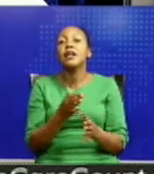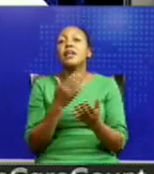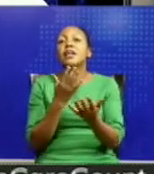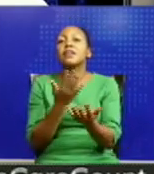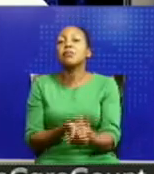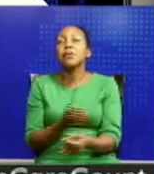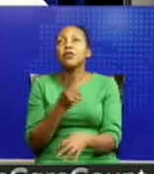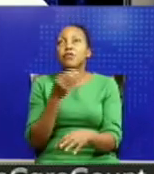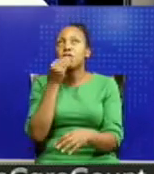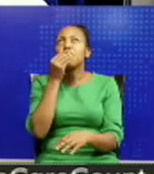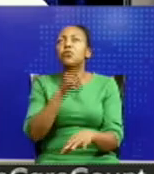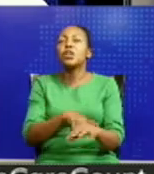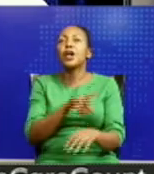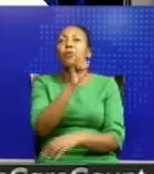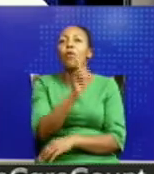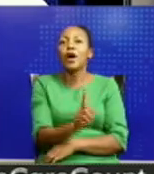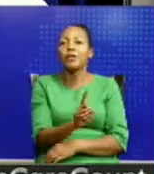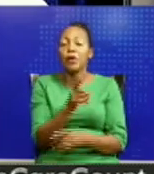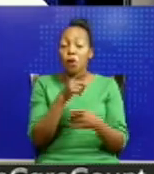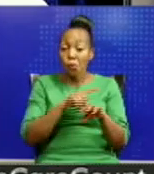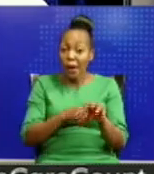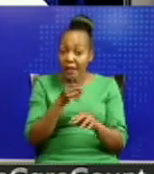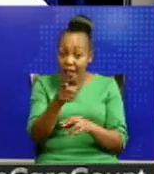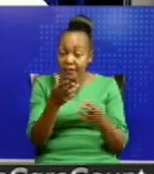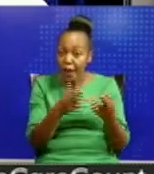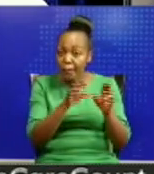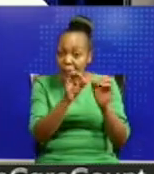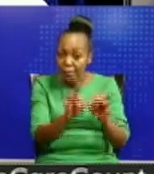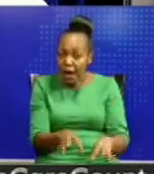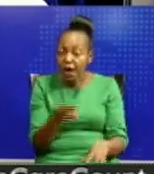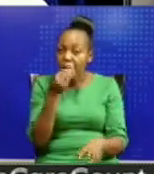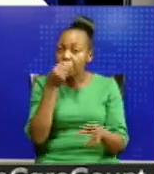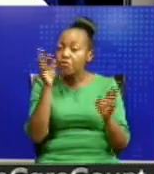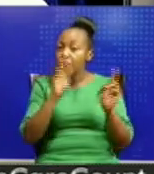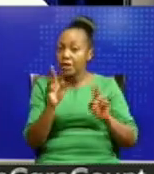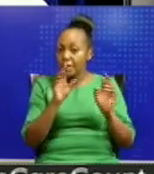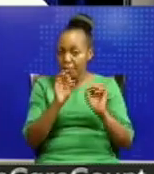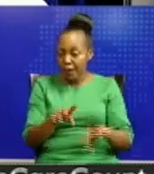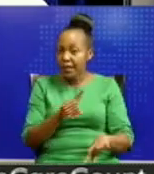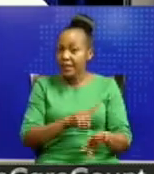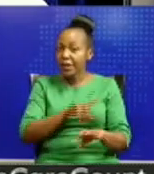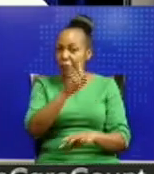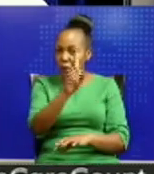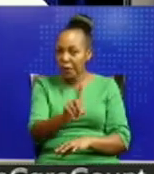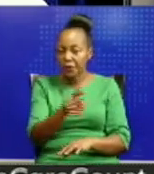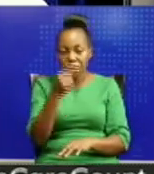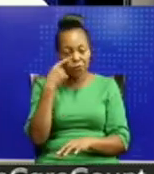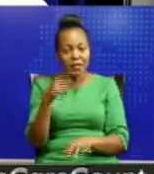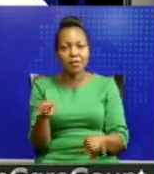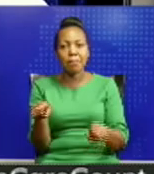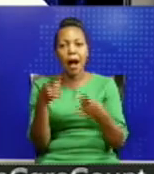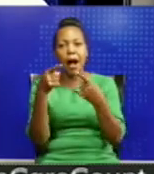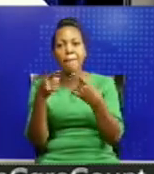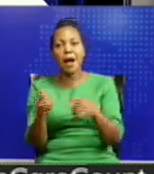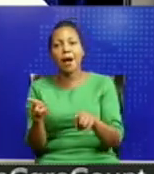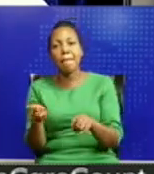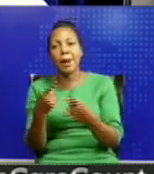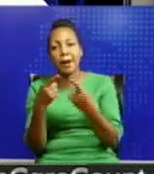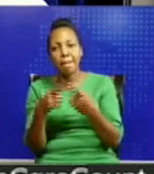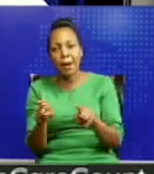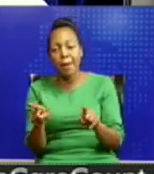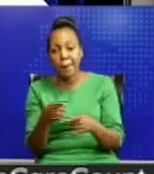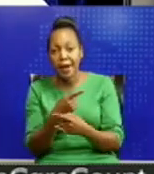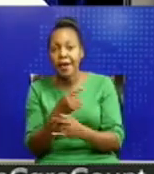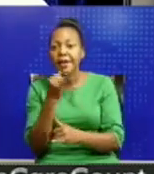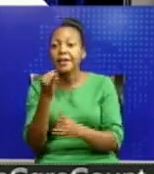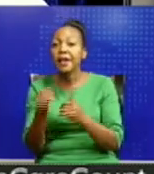at one as lunch. Mm-hmm. So when this doesn't happen, of course, there are some conflicts that arise, and in most cases, they